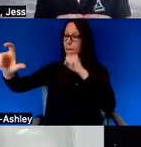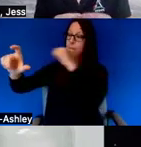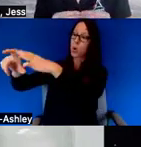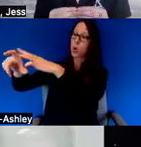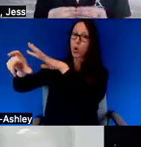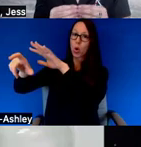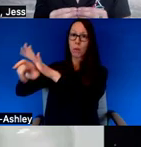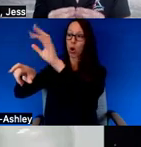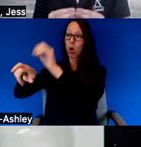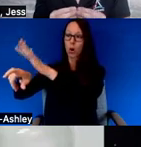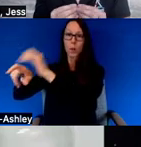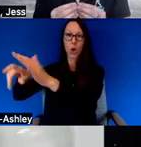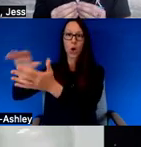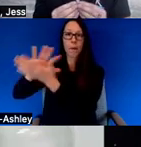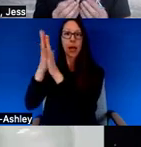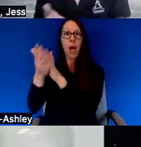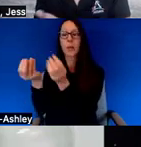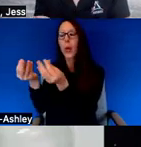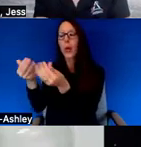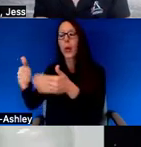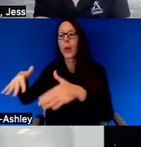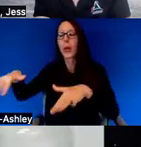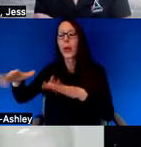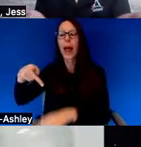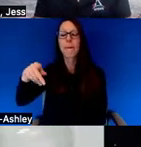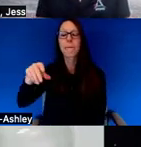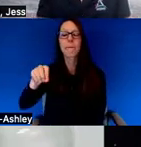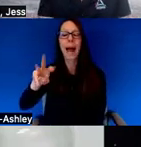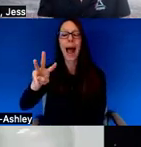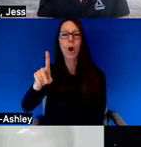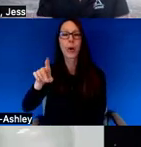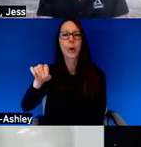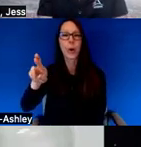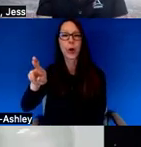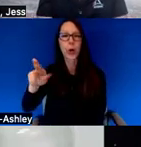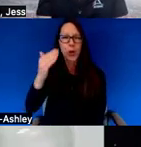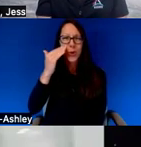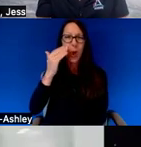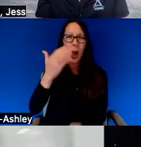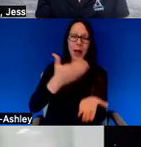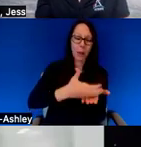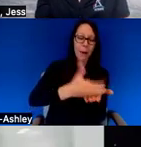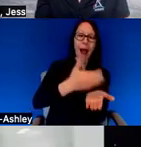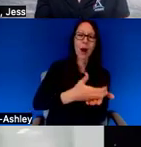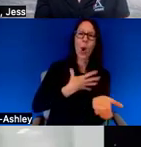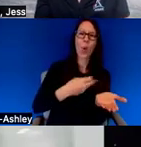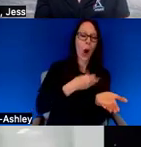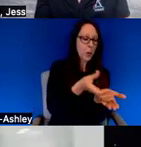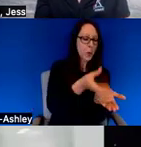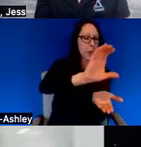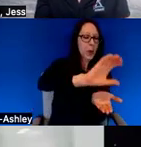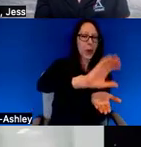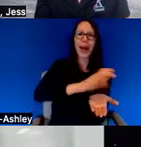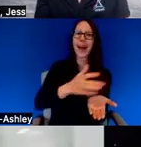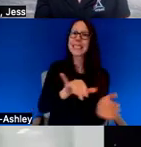moon rocks into a very fine powder, almost like a baby powder. But it's not just a soft, fluffy powder like you would think. It's actually full